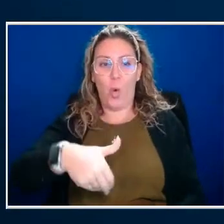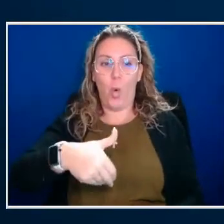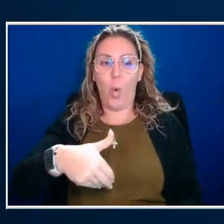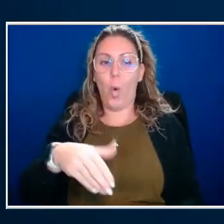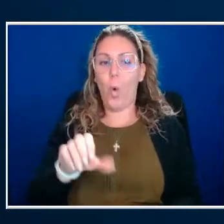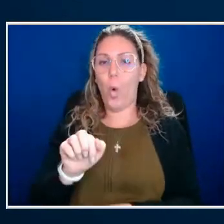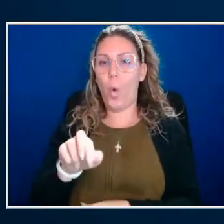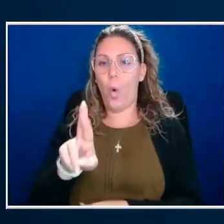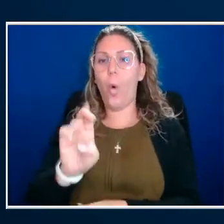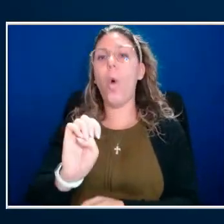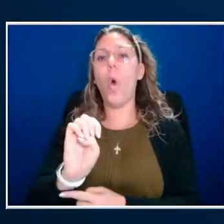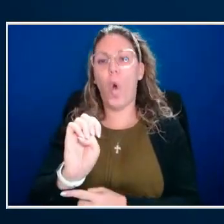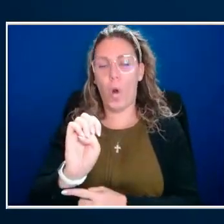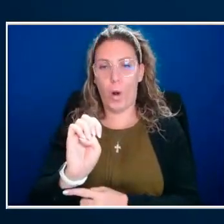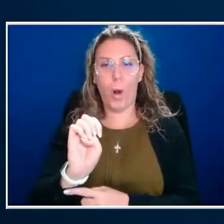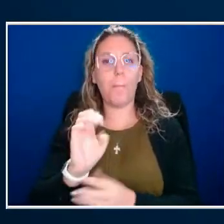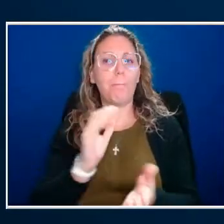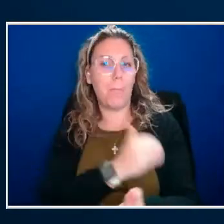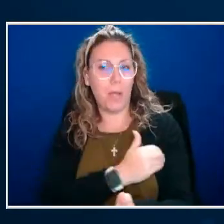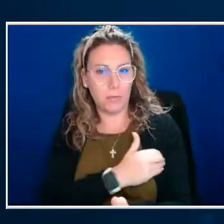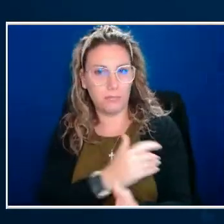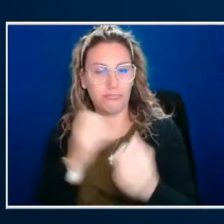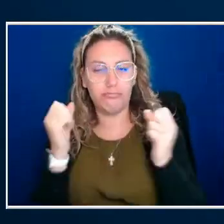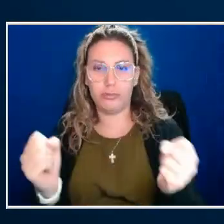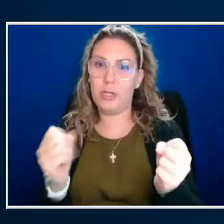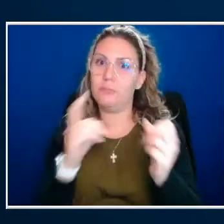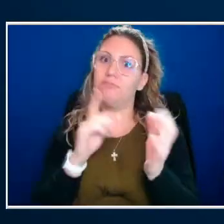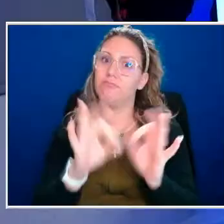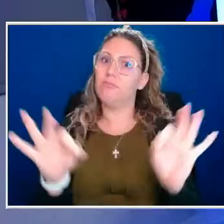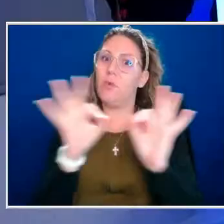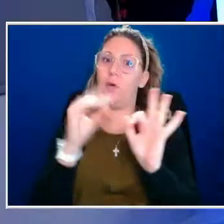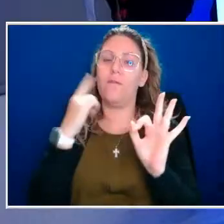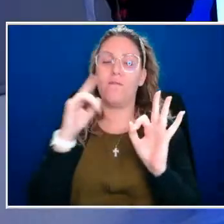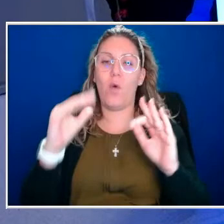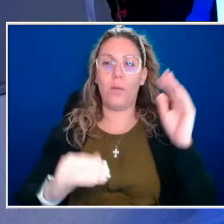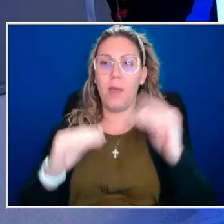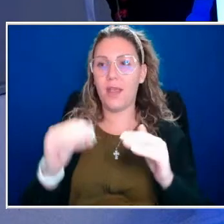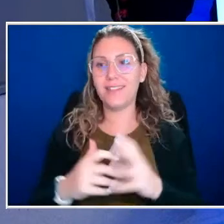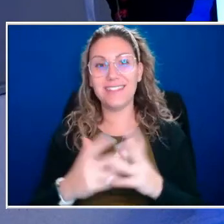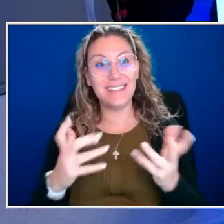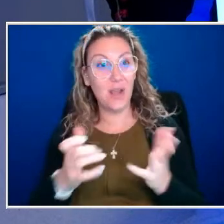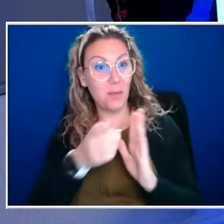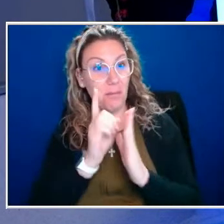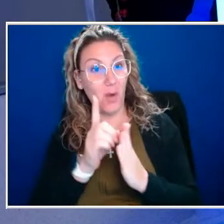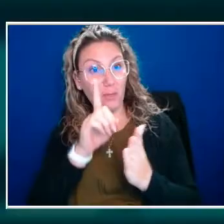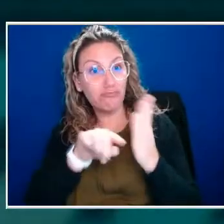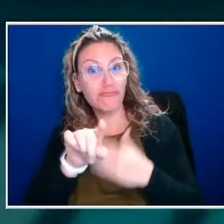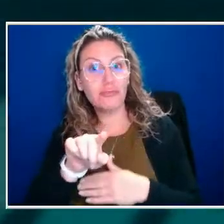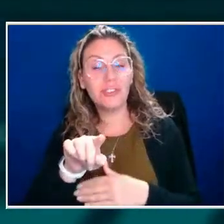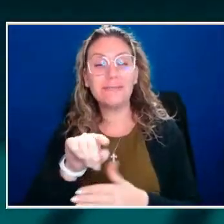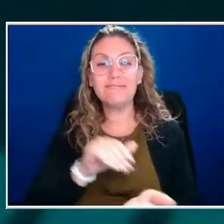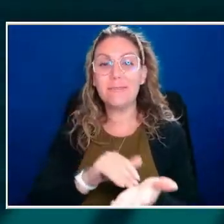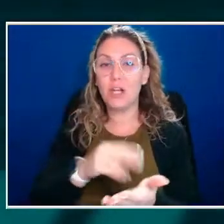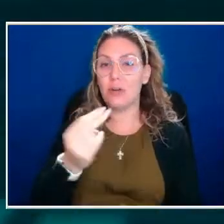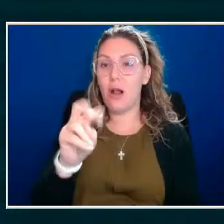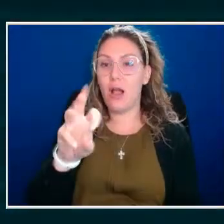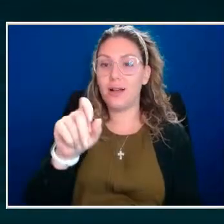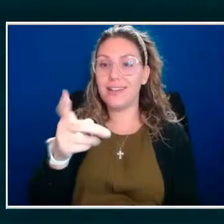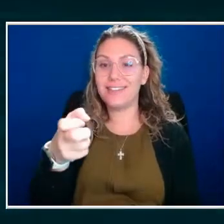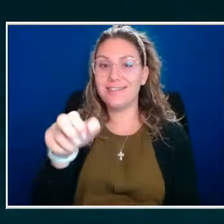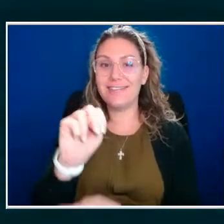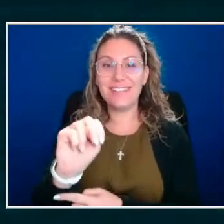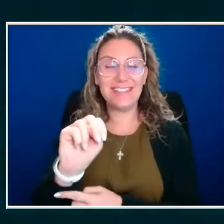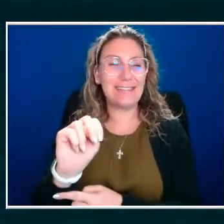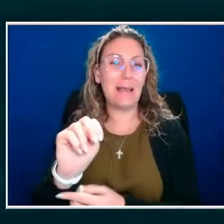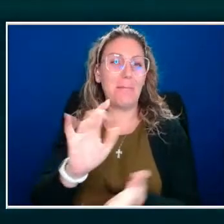critically important to maintaining your balance. All right, I want to take a moment, and we're going to check in with Dr. Dana Hawkinson, Medical Director of Infection Prevention and